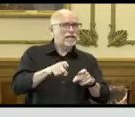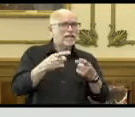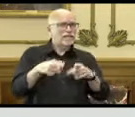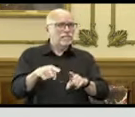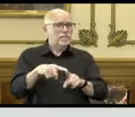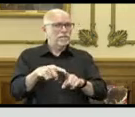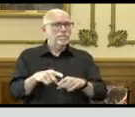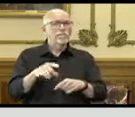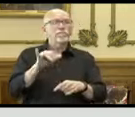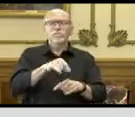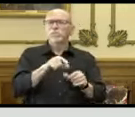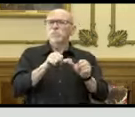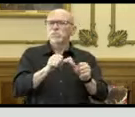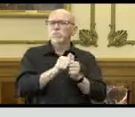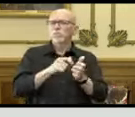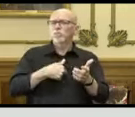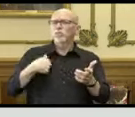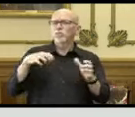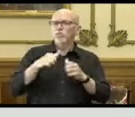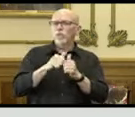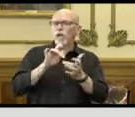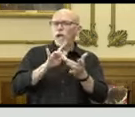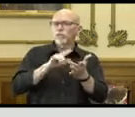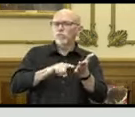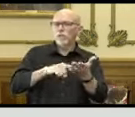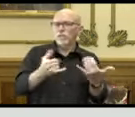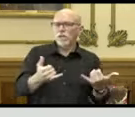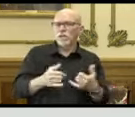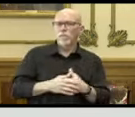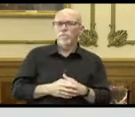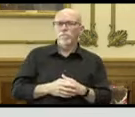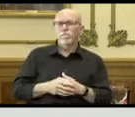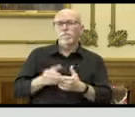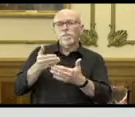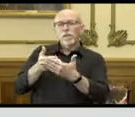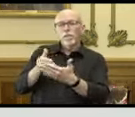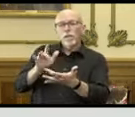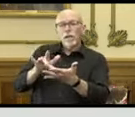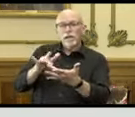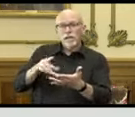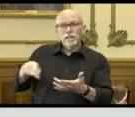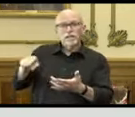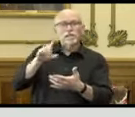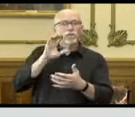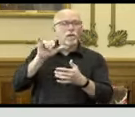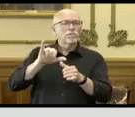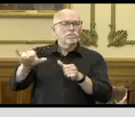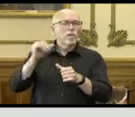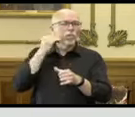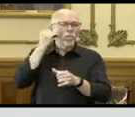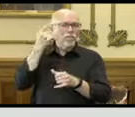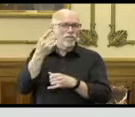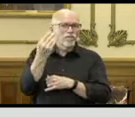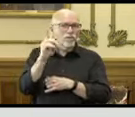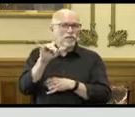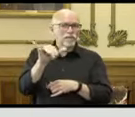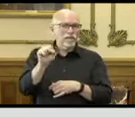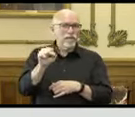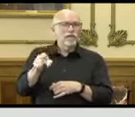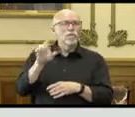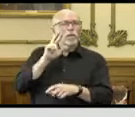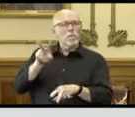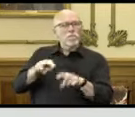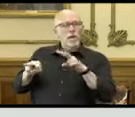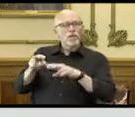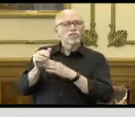taken. This is consistent with what we do with contact tracing now. Close contacts will be asked to quarantine at home for 14 days and will be